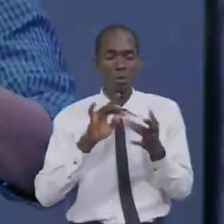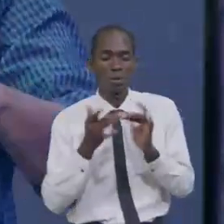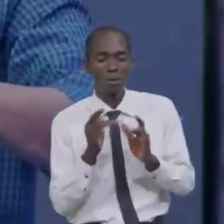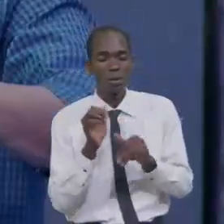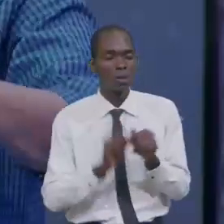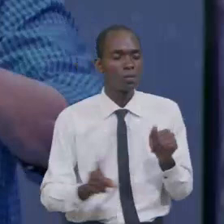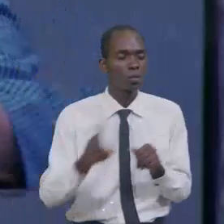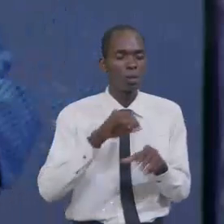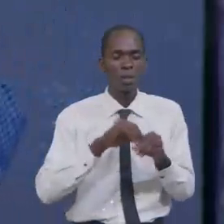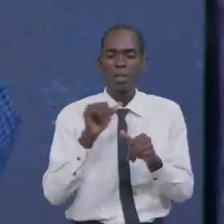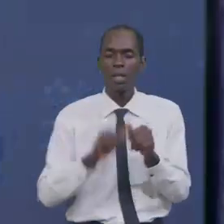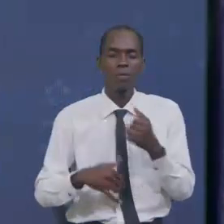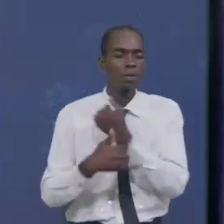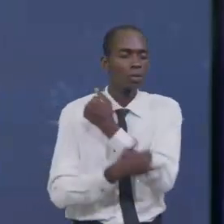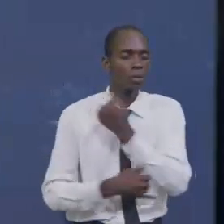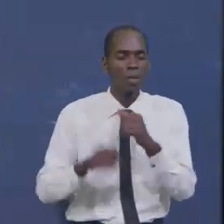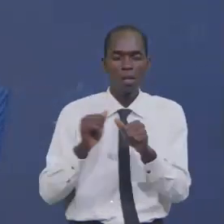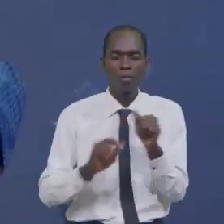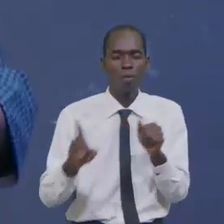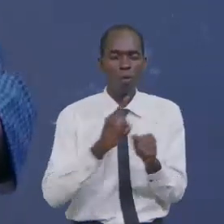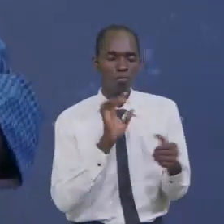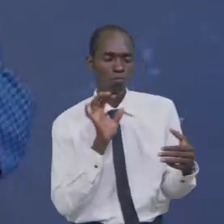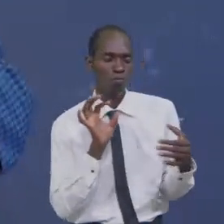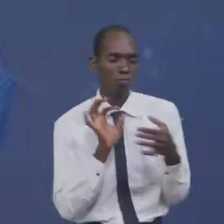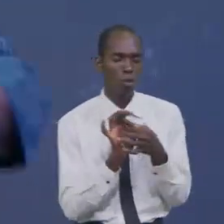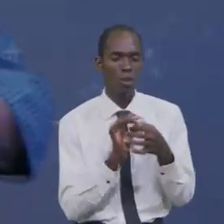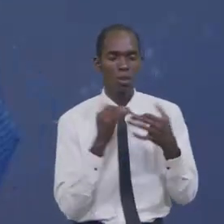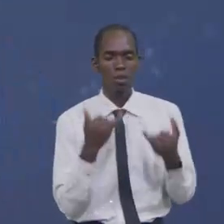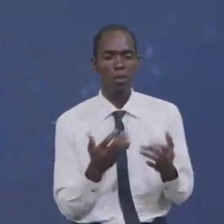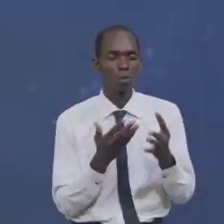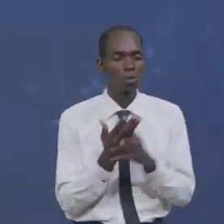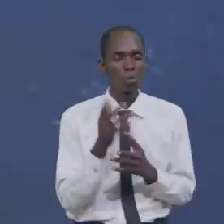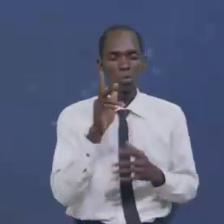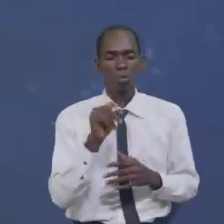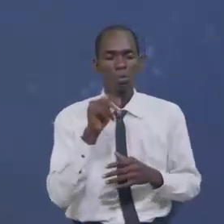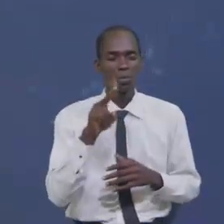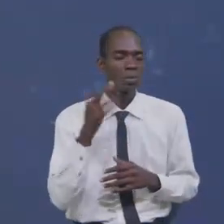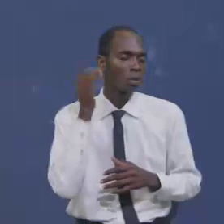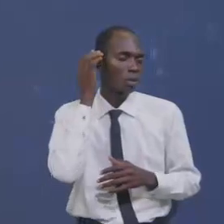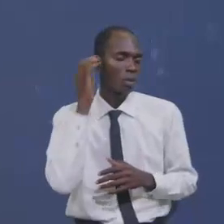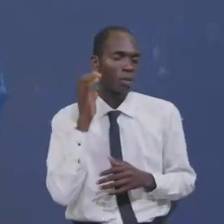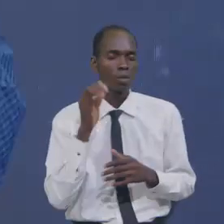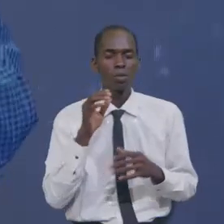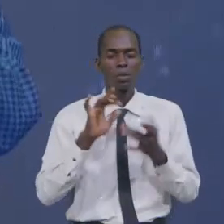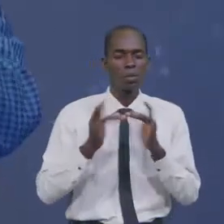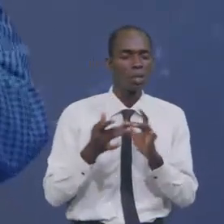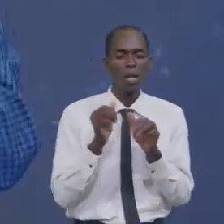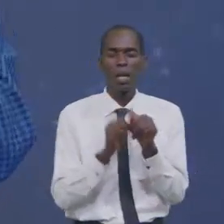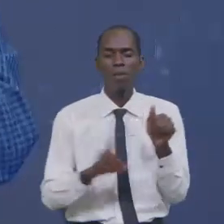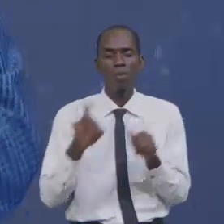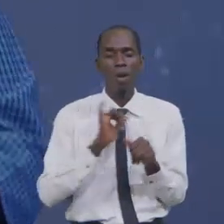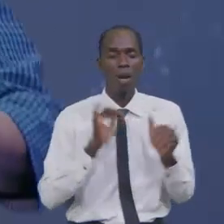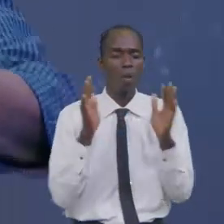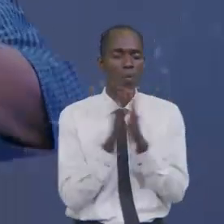every nation, everyone connected now, radio, television, anywhere. Lord, I pray that you will